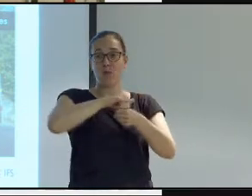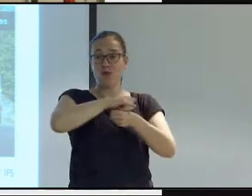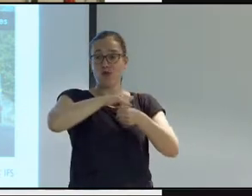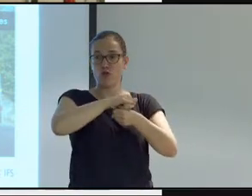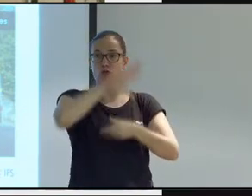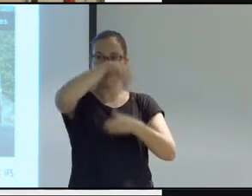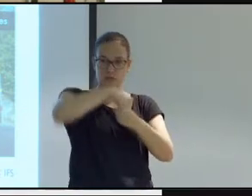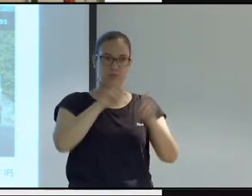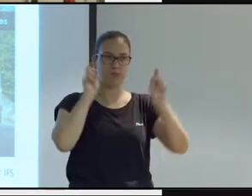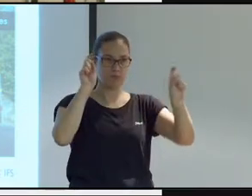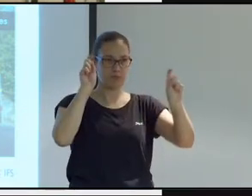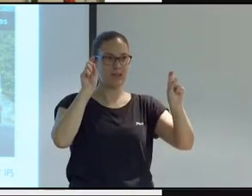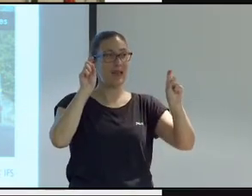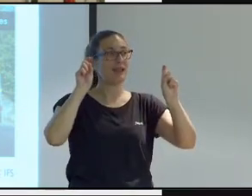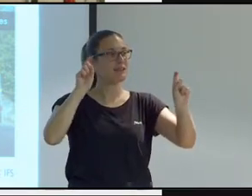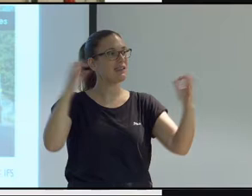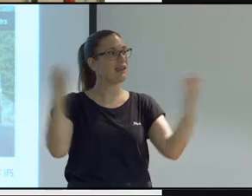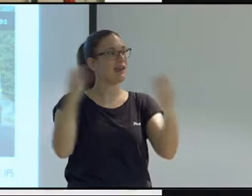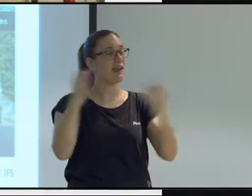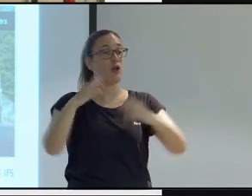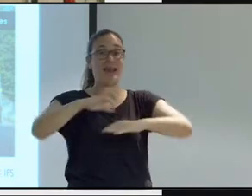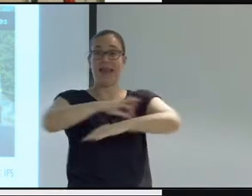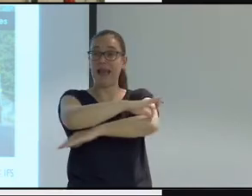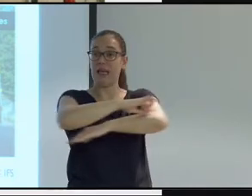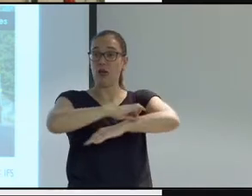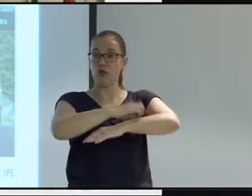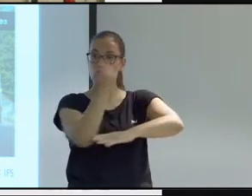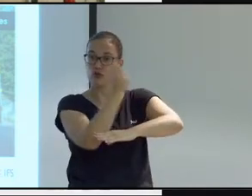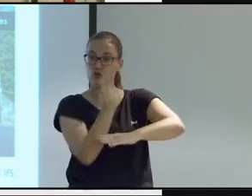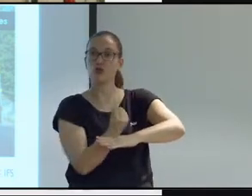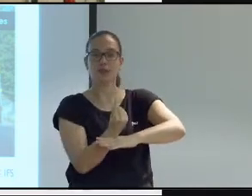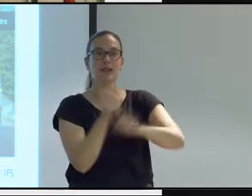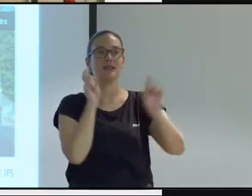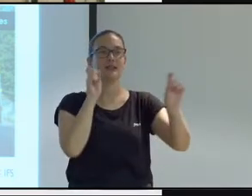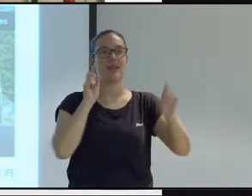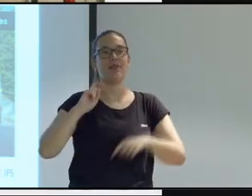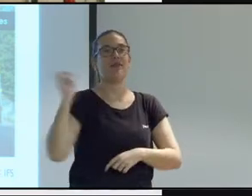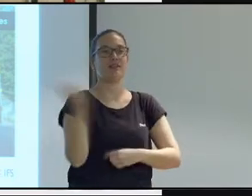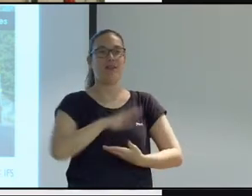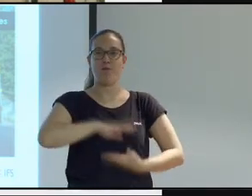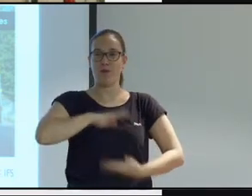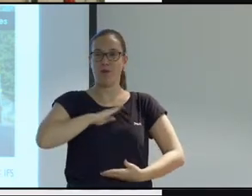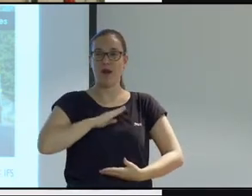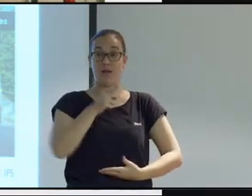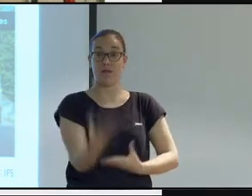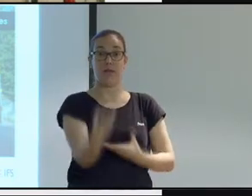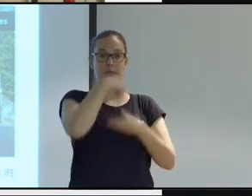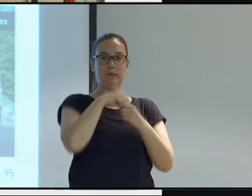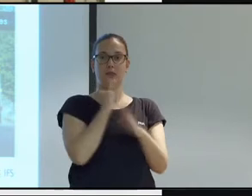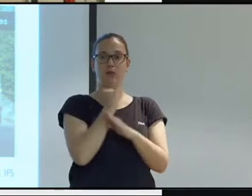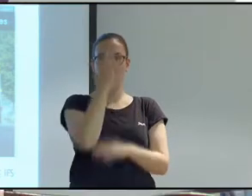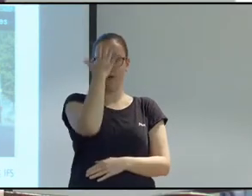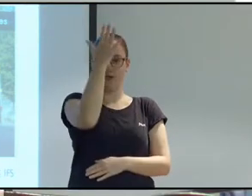He's a professor in New York. He teaches functional diversity to engineers because Langdon was at the Institute of Philosophy for some time.